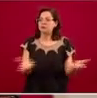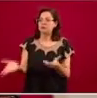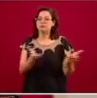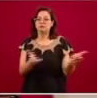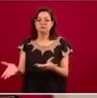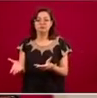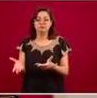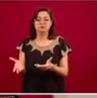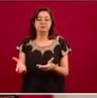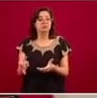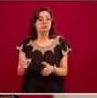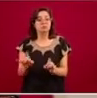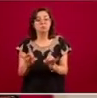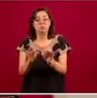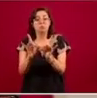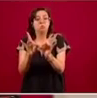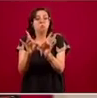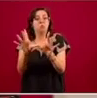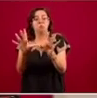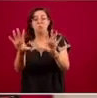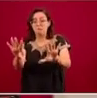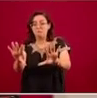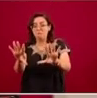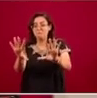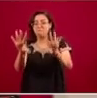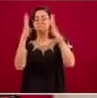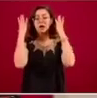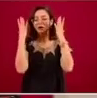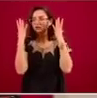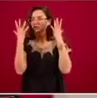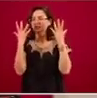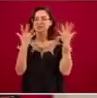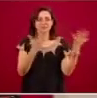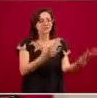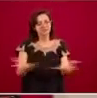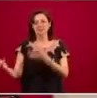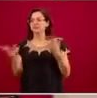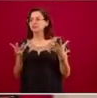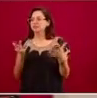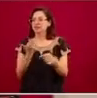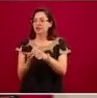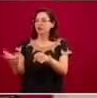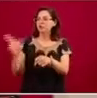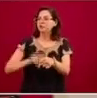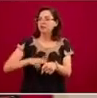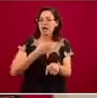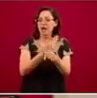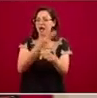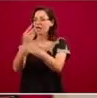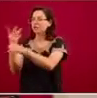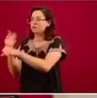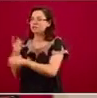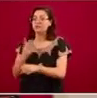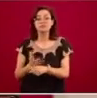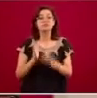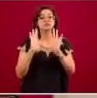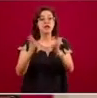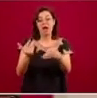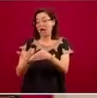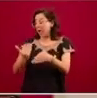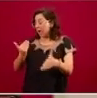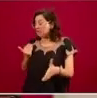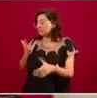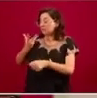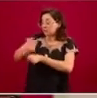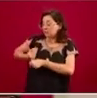hospital care. And this could happen so fast that obviously would not allow for